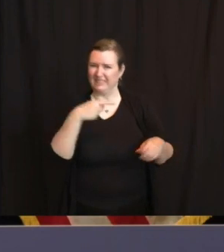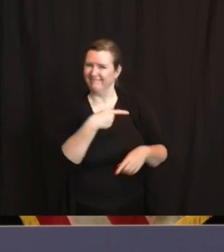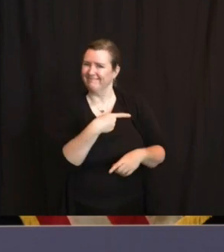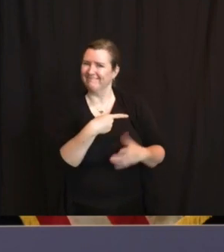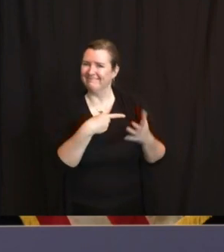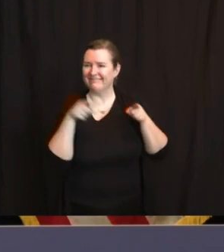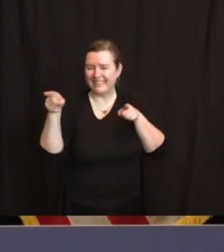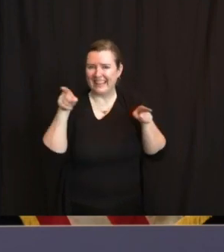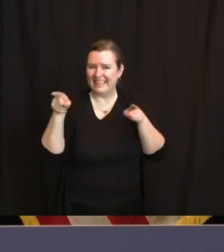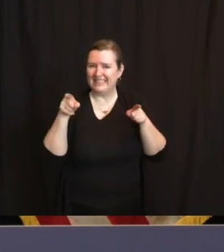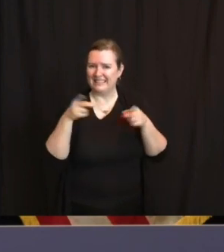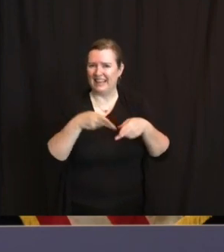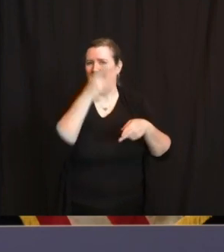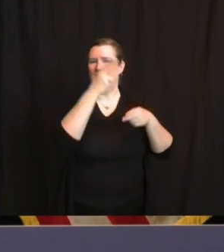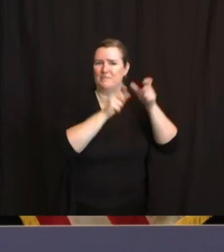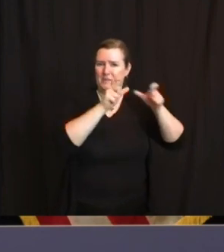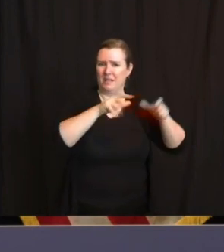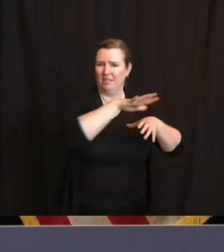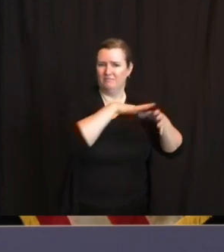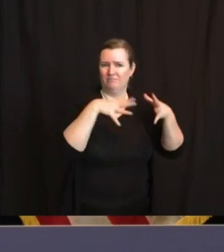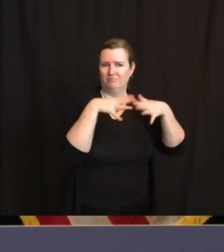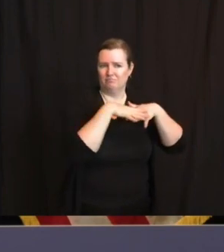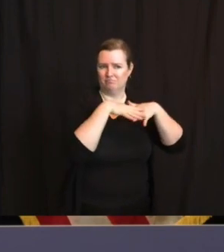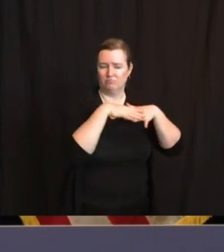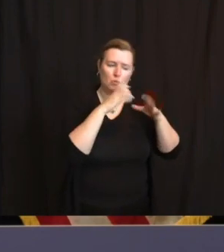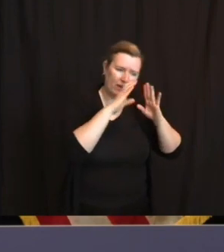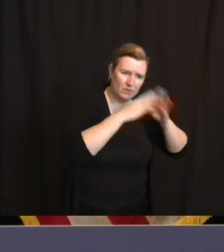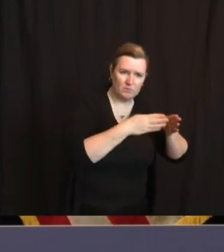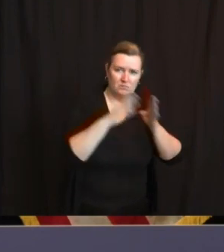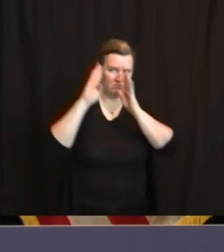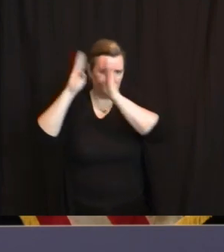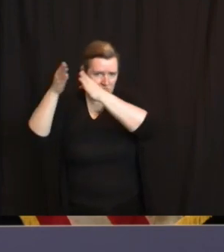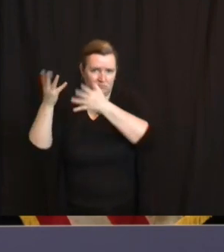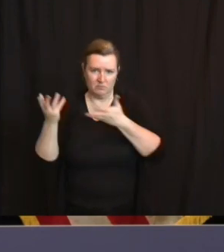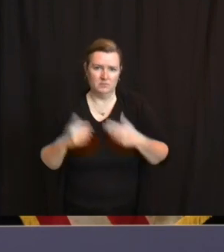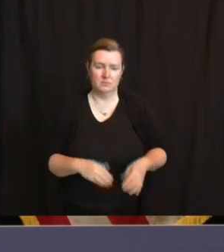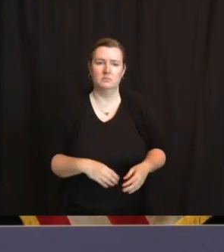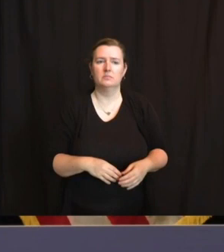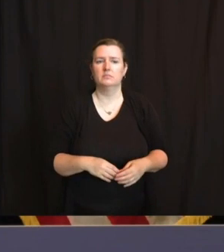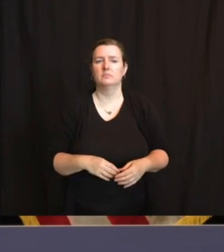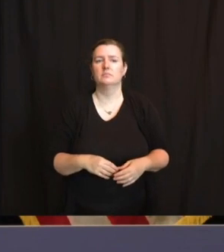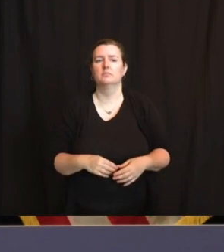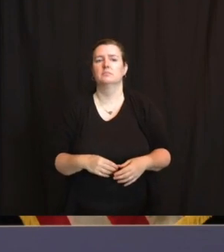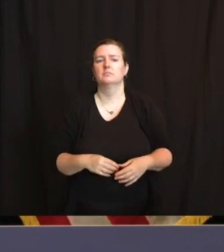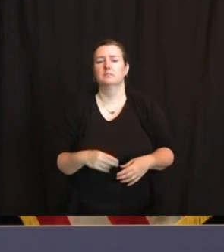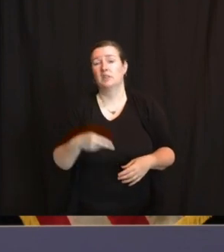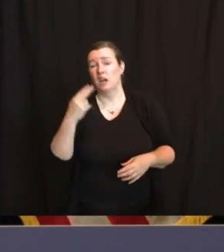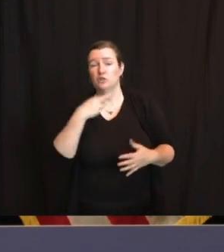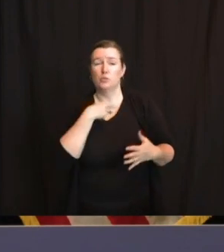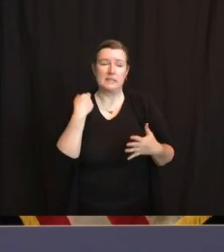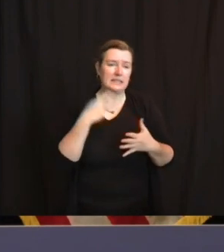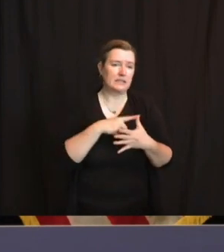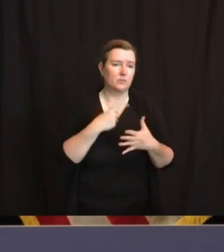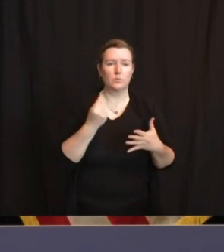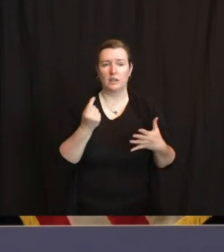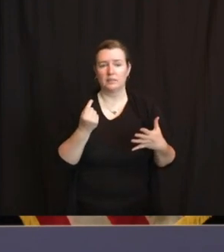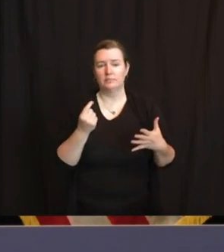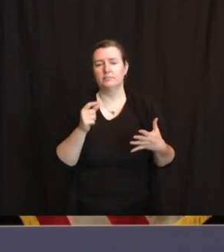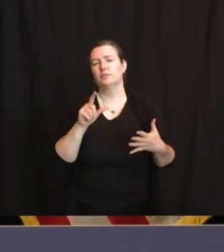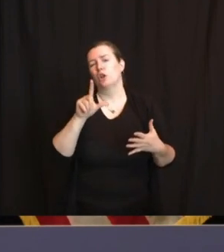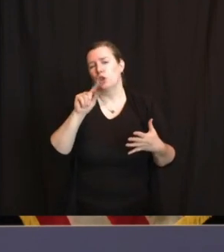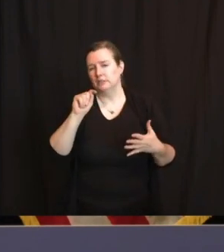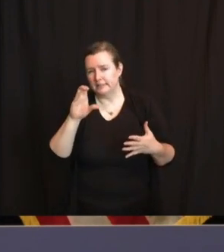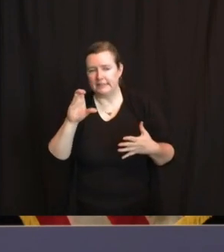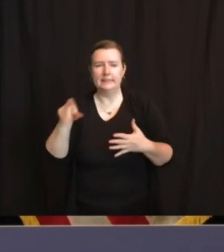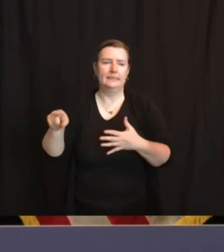developmental disability homes, et cetera. It's the frontline healthcare and other first responders. It's the big